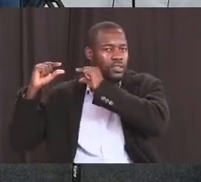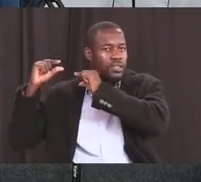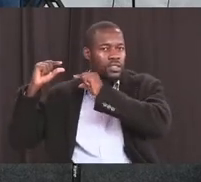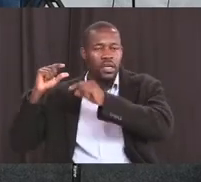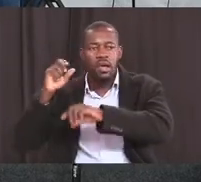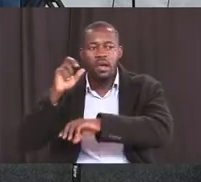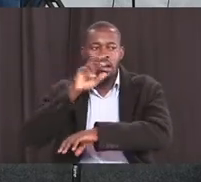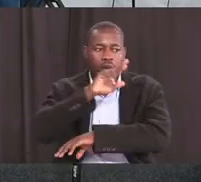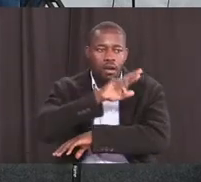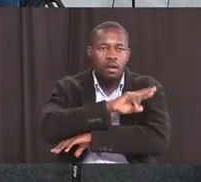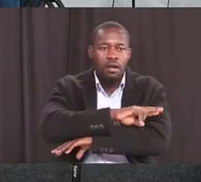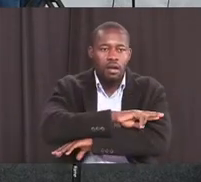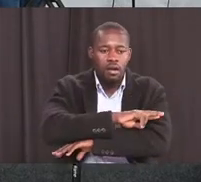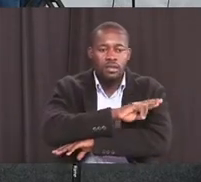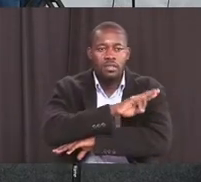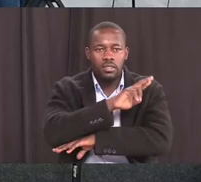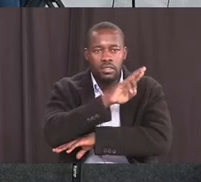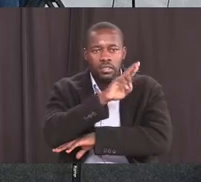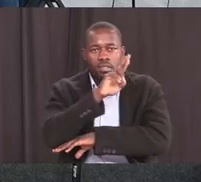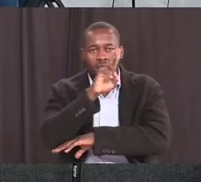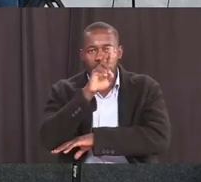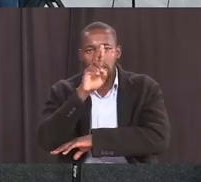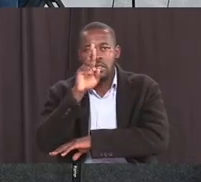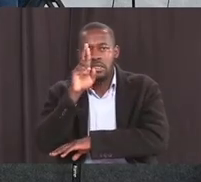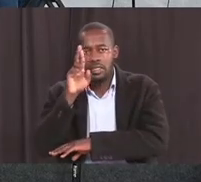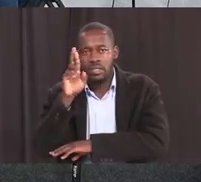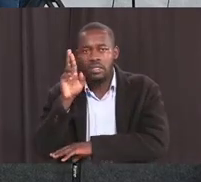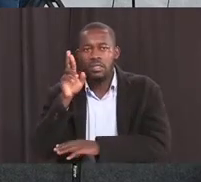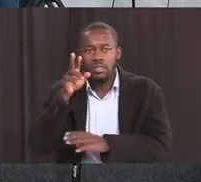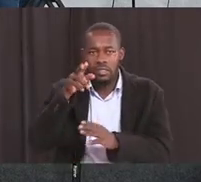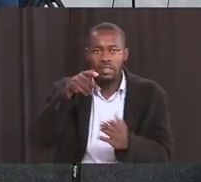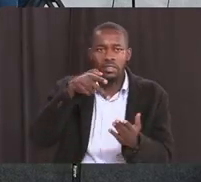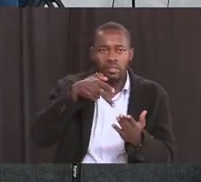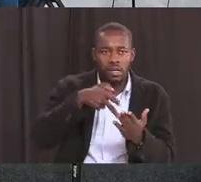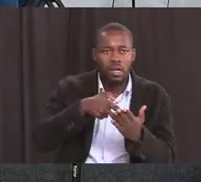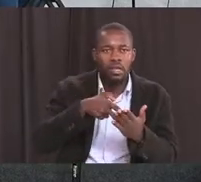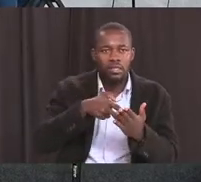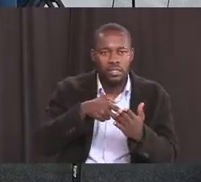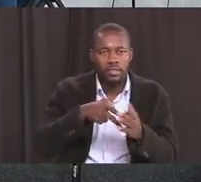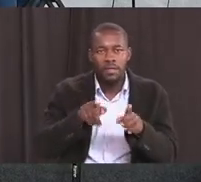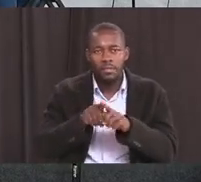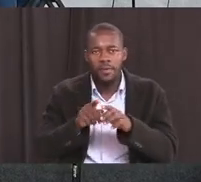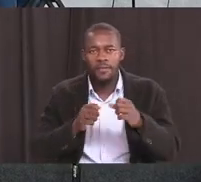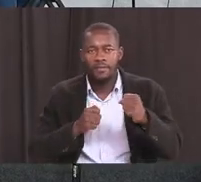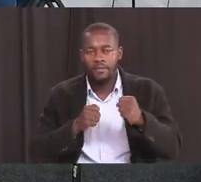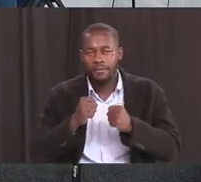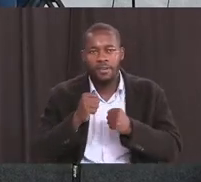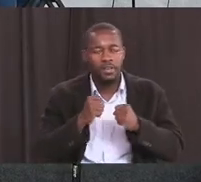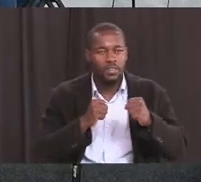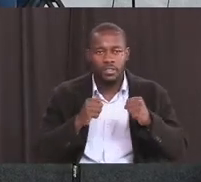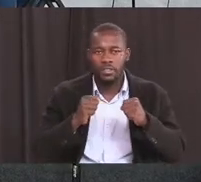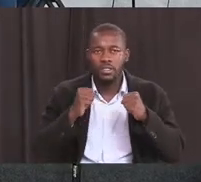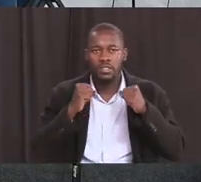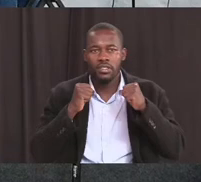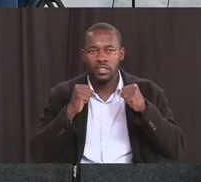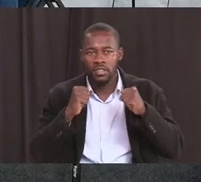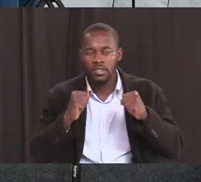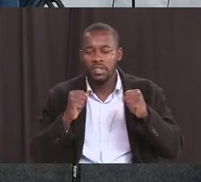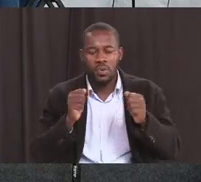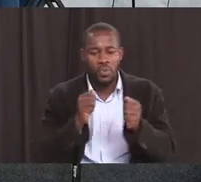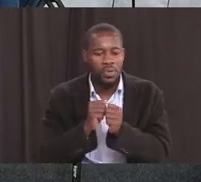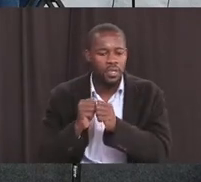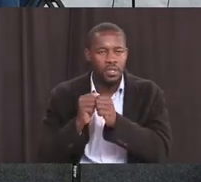rising up to take their place with selfless grace,